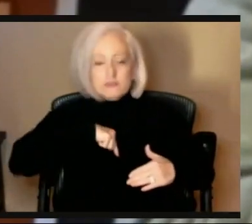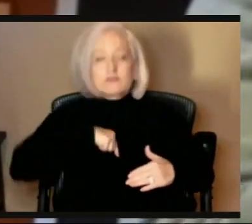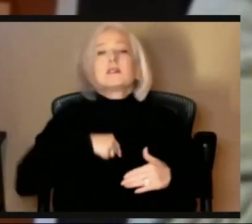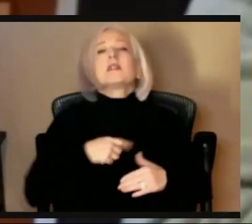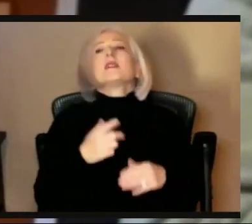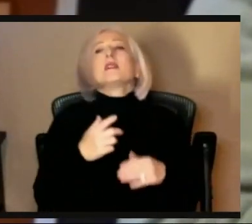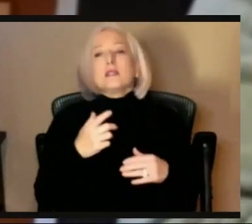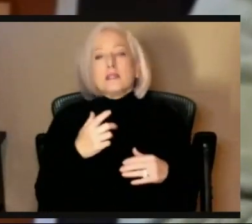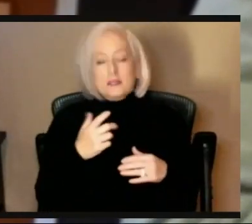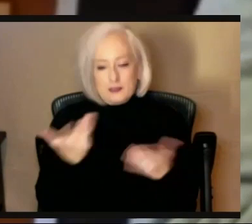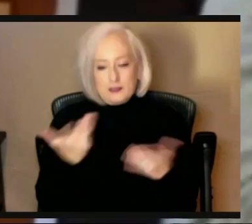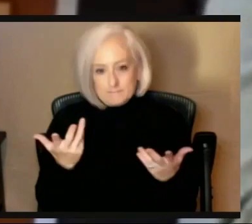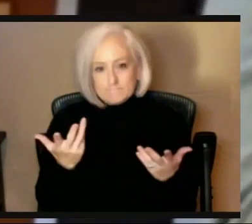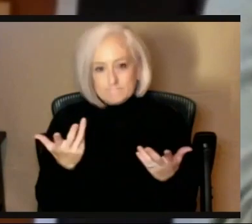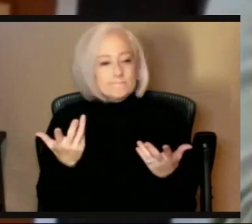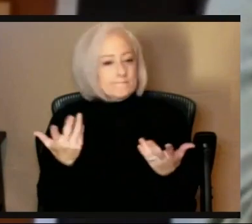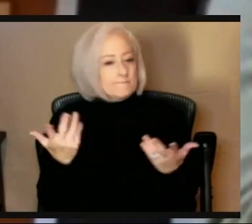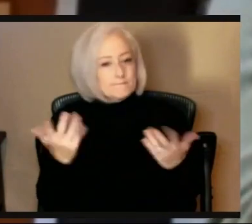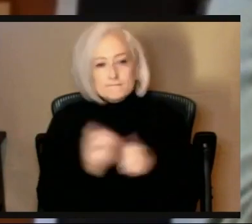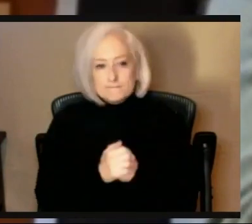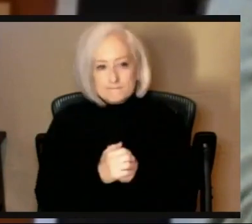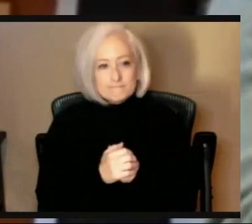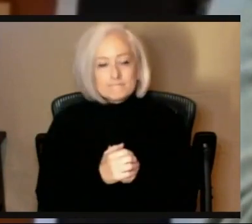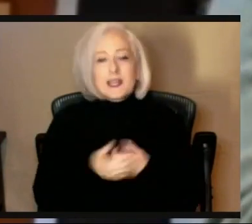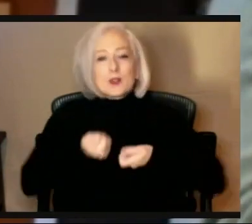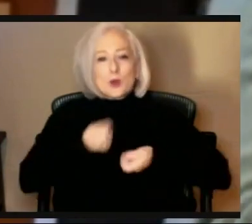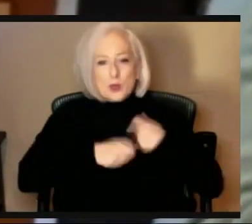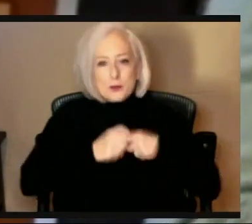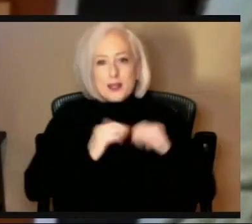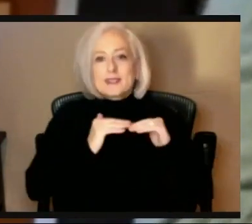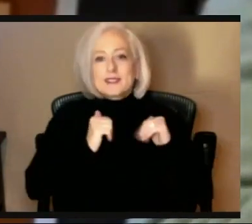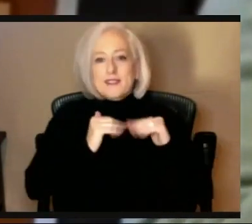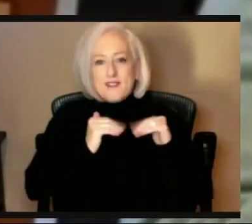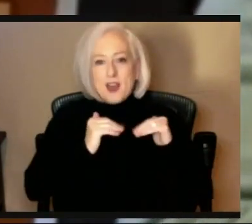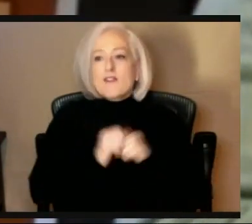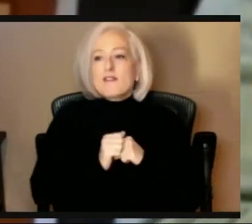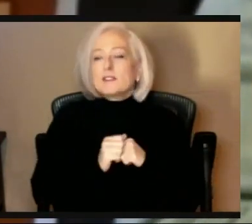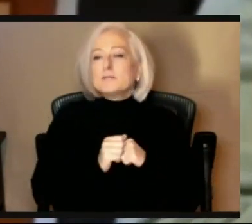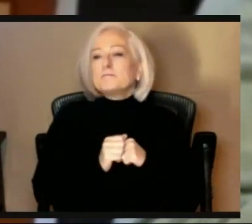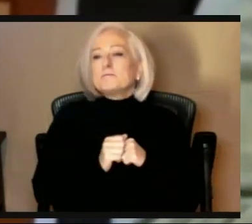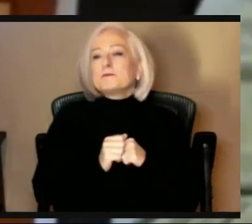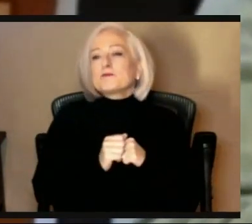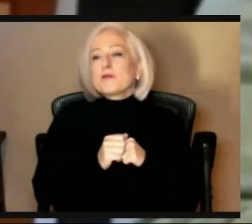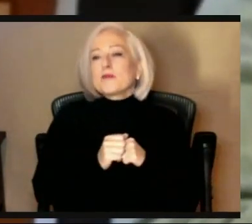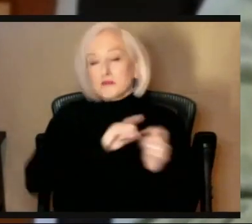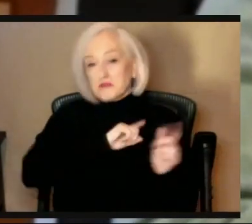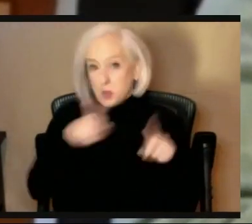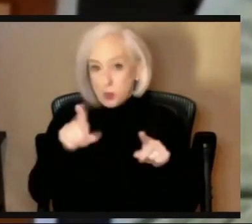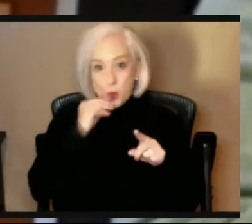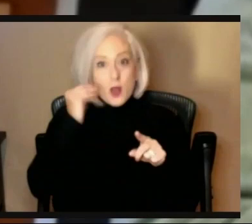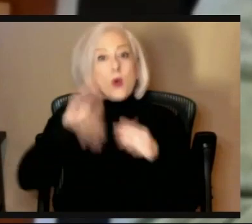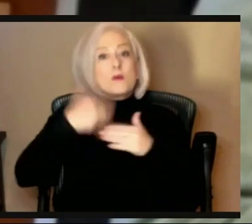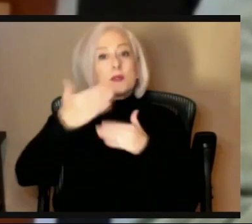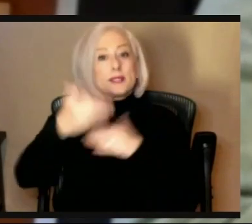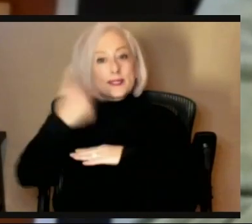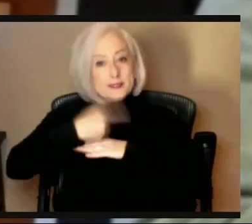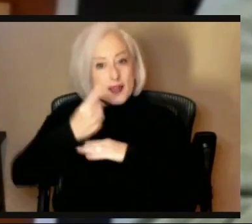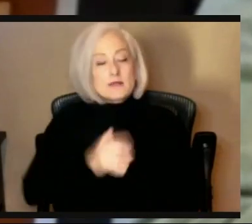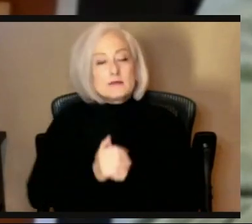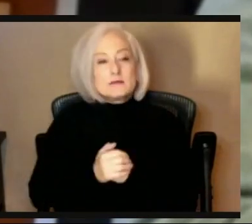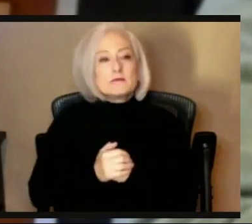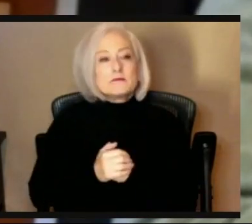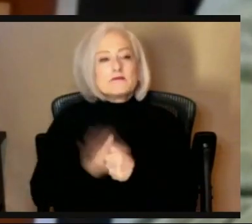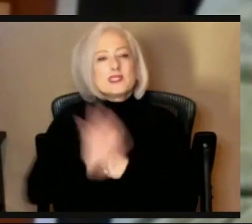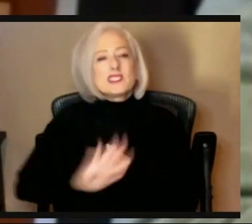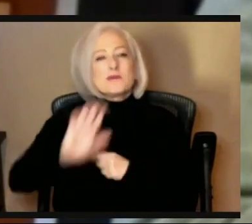heart and replaced the valve. And I went home the next day. And then about a